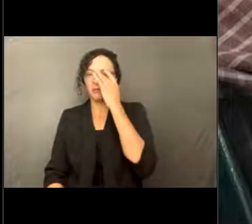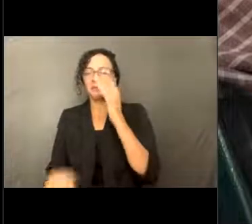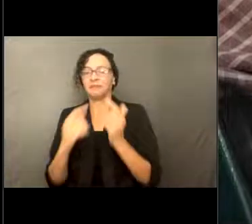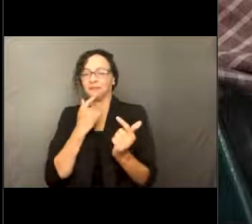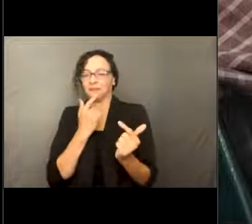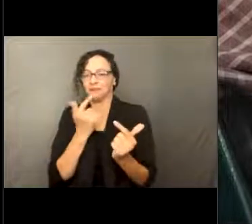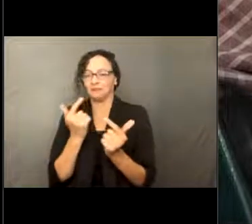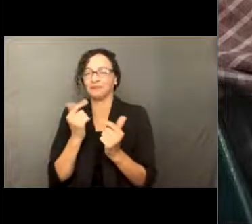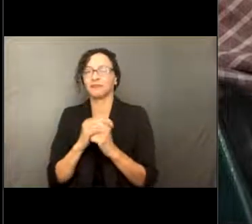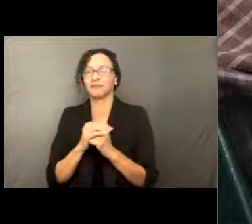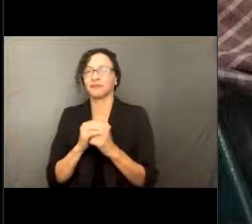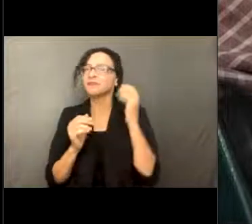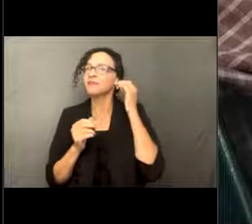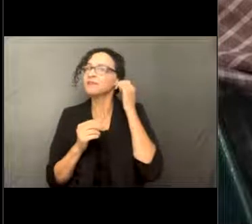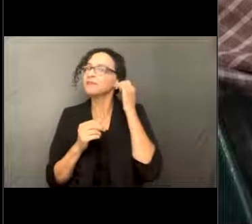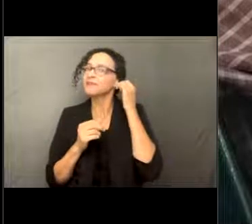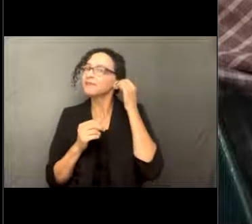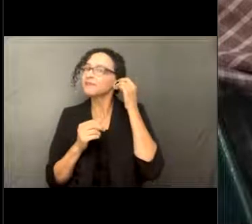Yes, we do.